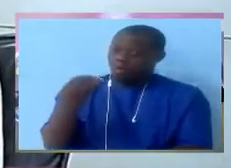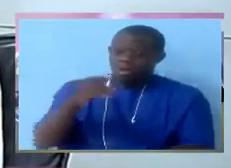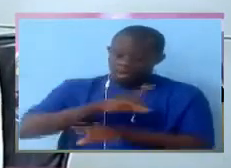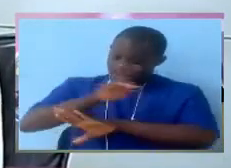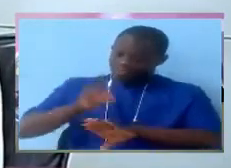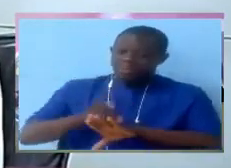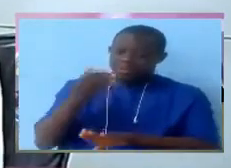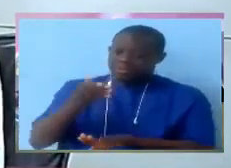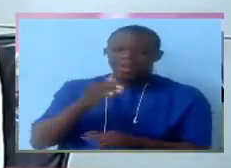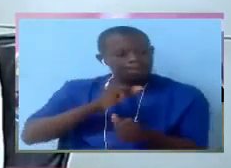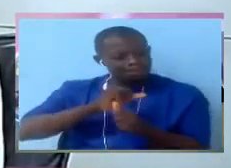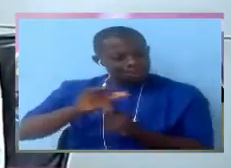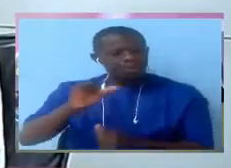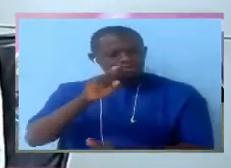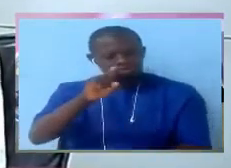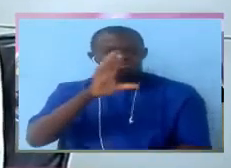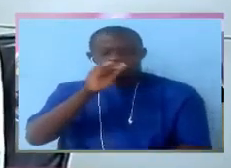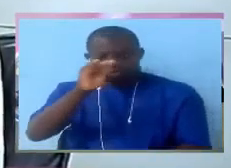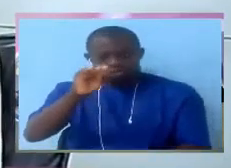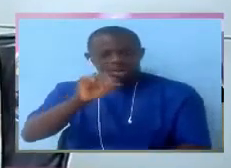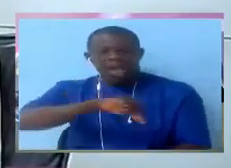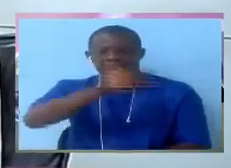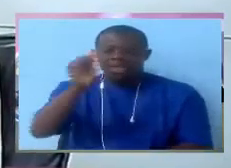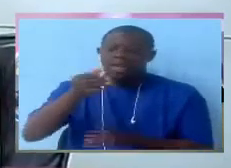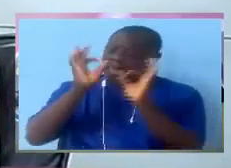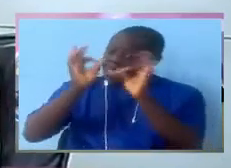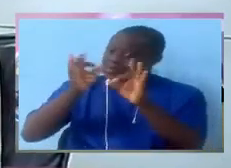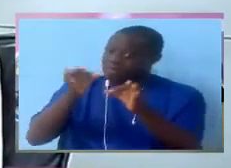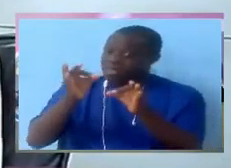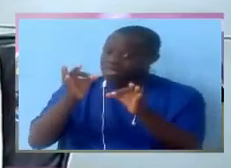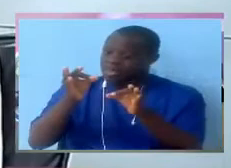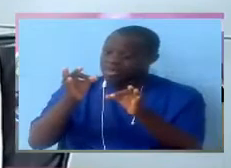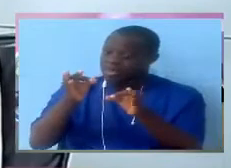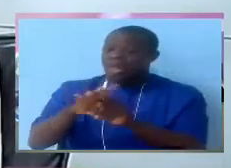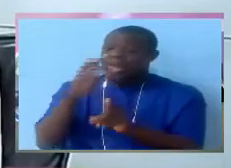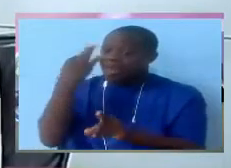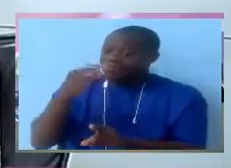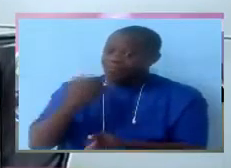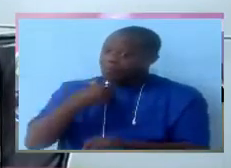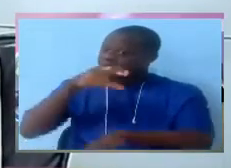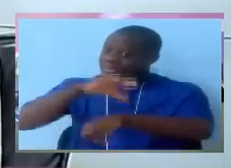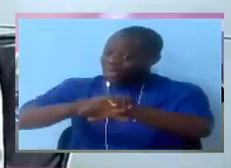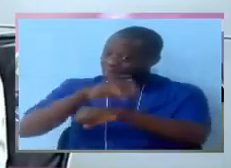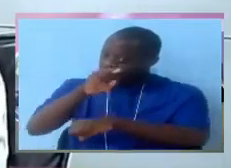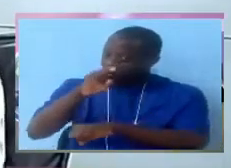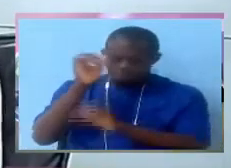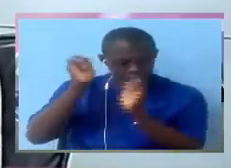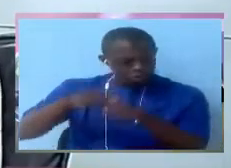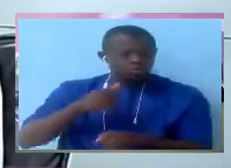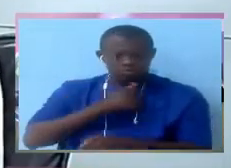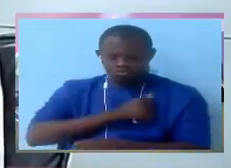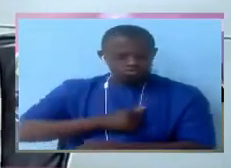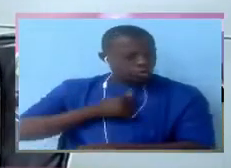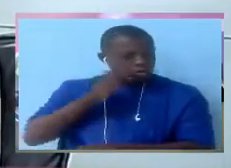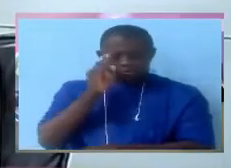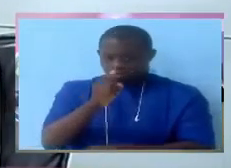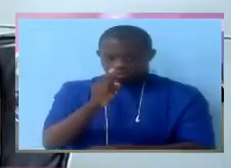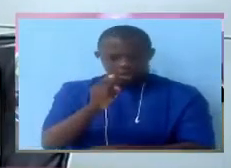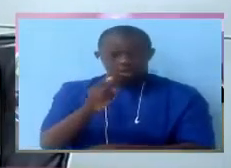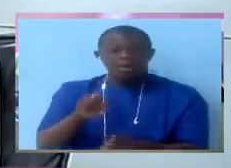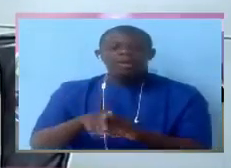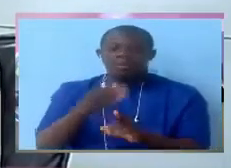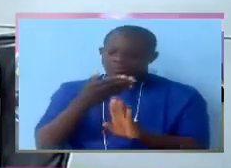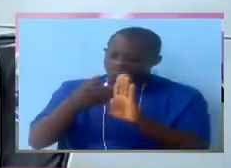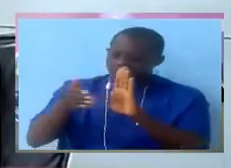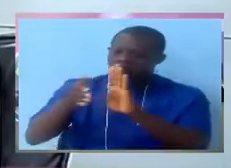rek su gene so bañe wax nak fum nek su la gay tie fi dina la yeureum te instant nga non la djima rabé djim la expérience dila